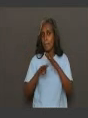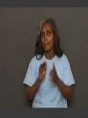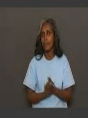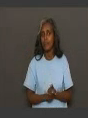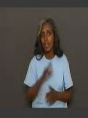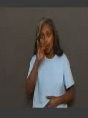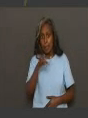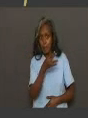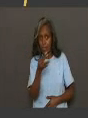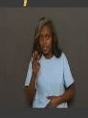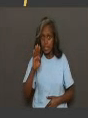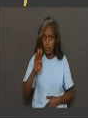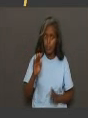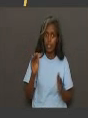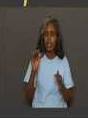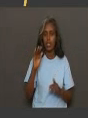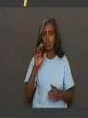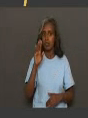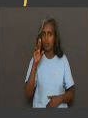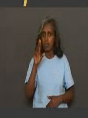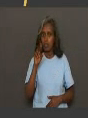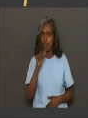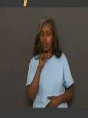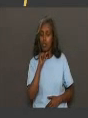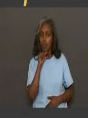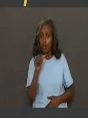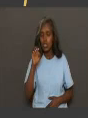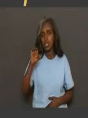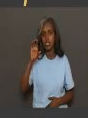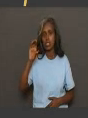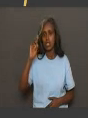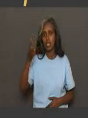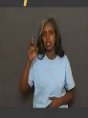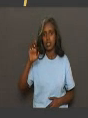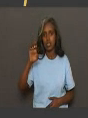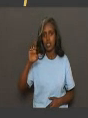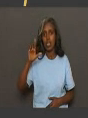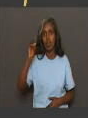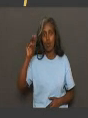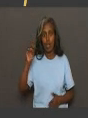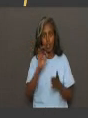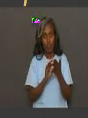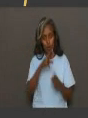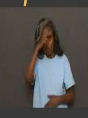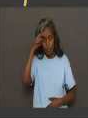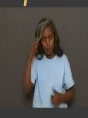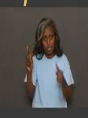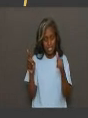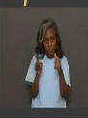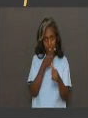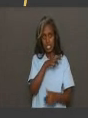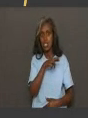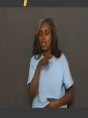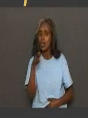bottom. Matrix B is not in echelon form because